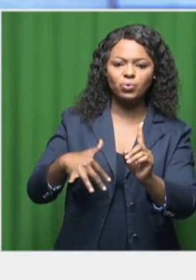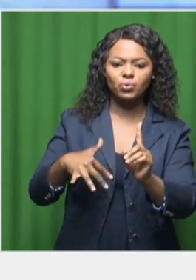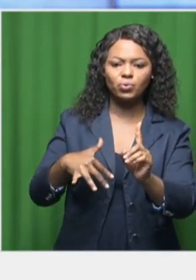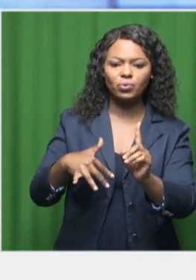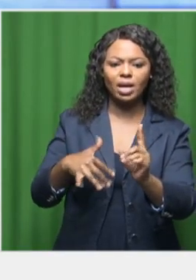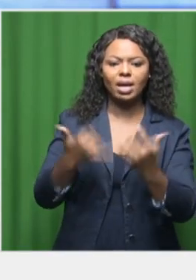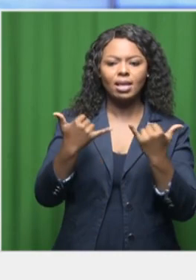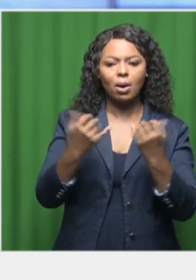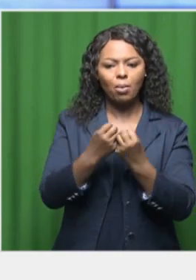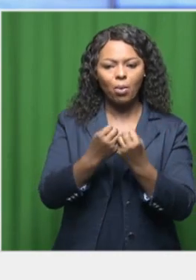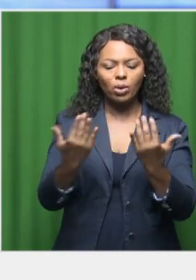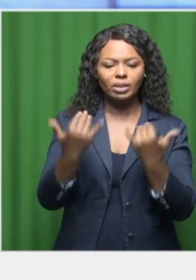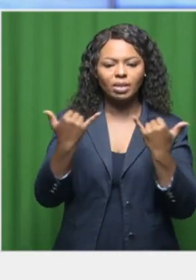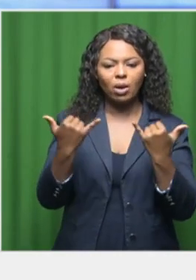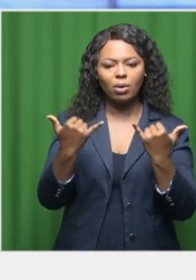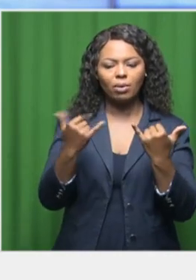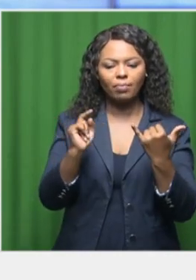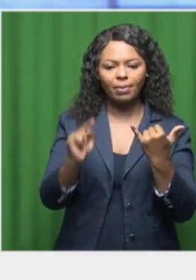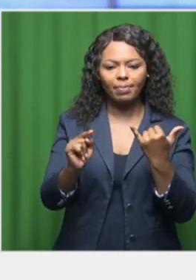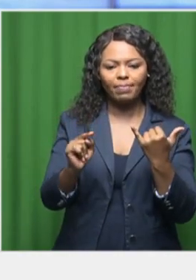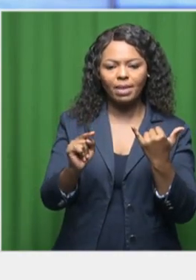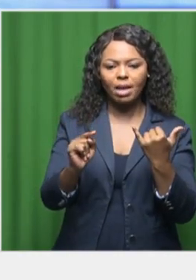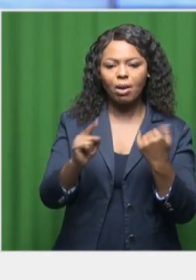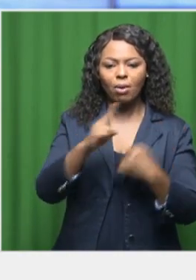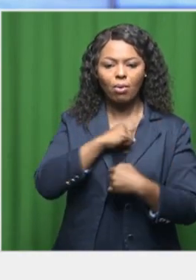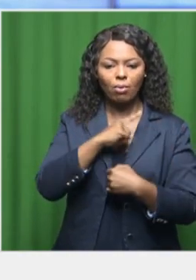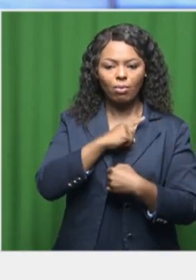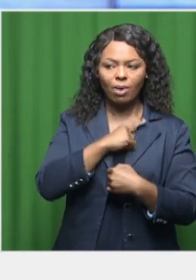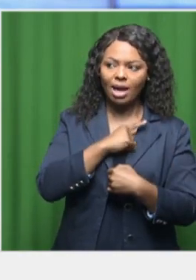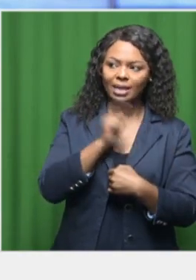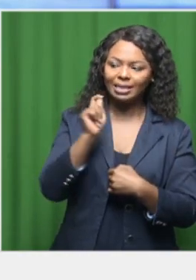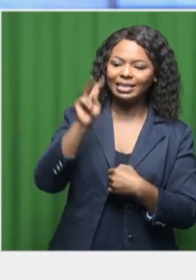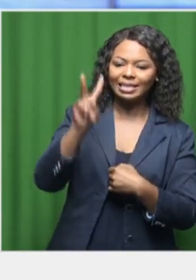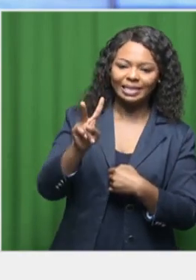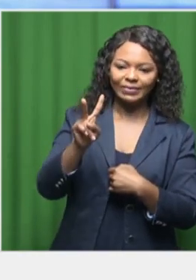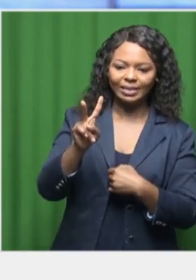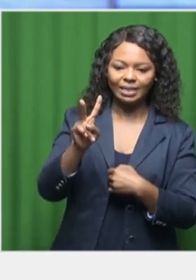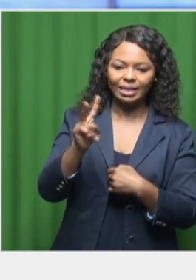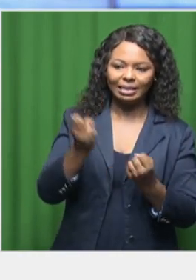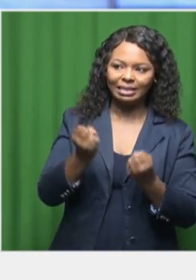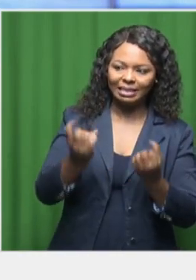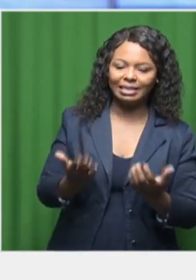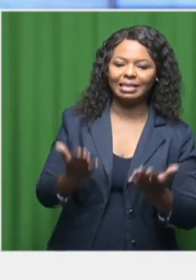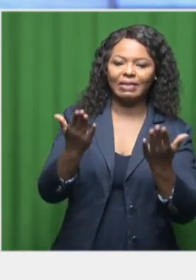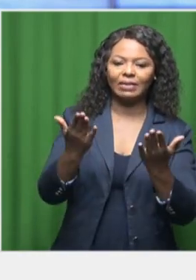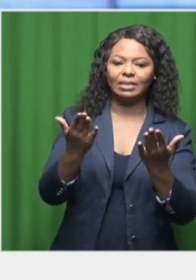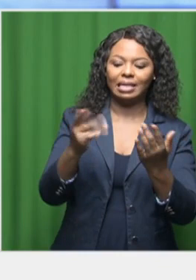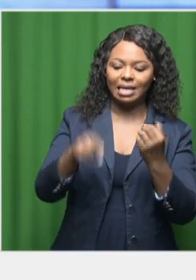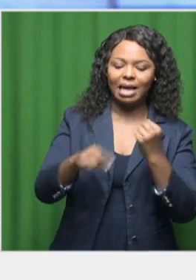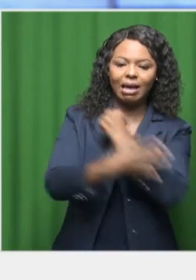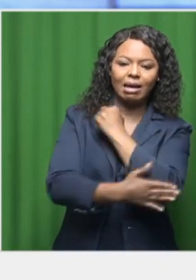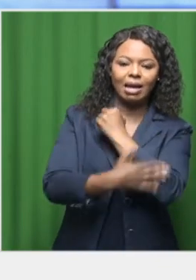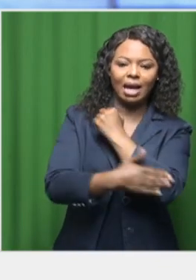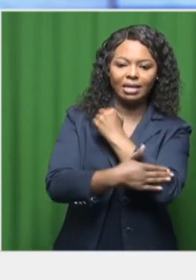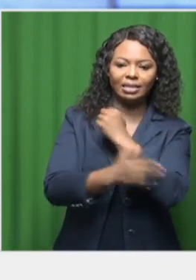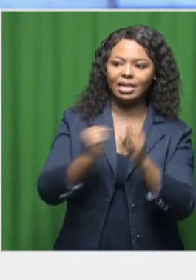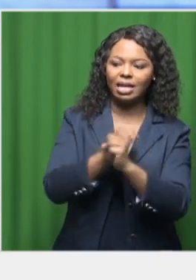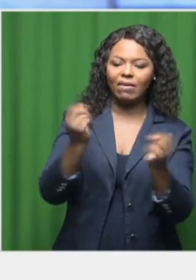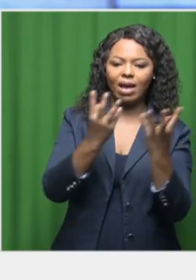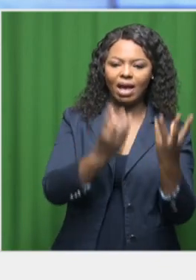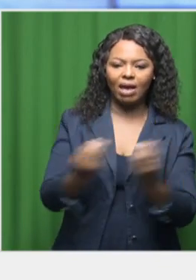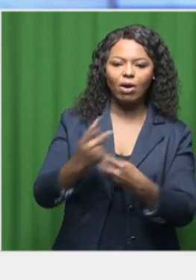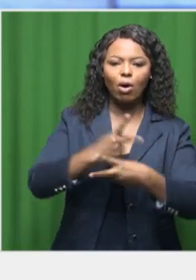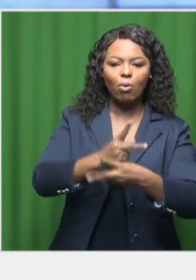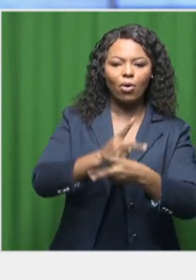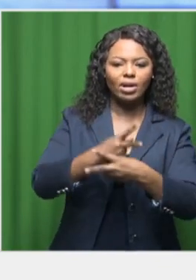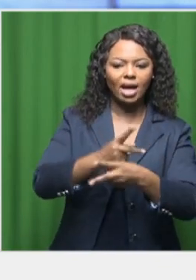mine that it would be very difficult to find a TV series in this country on right now that doesn't have either in